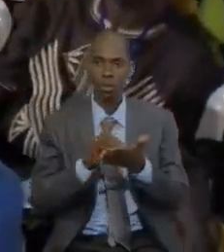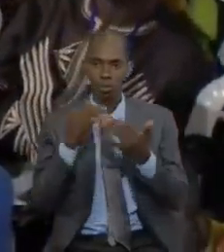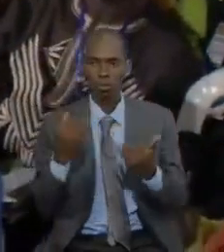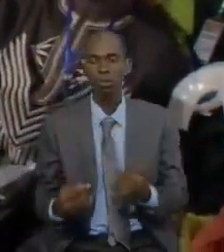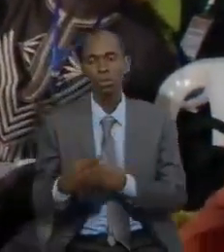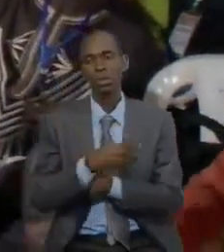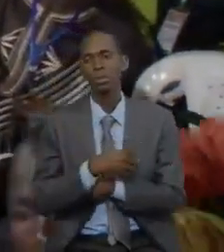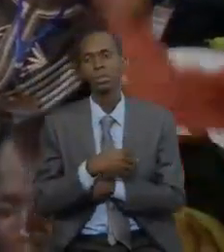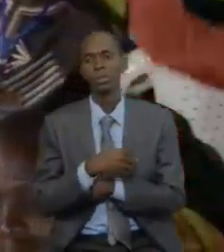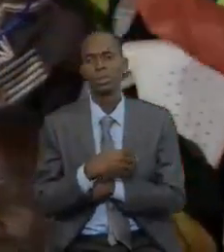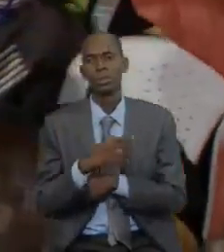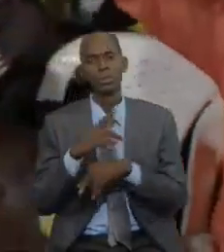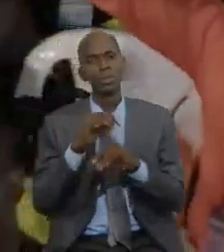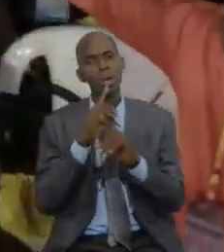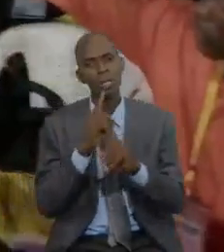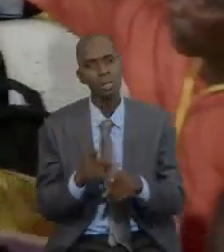I wanted an amen there.